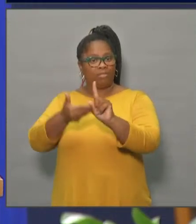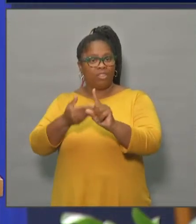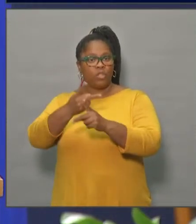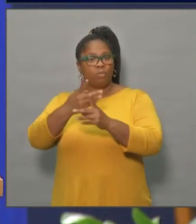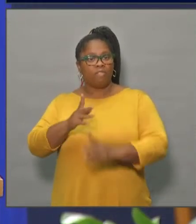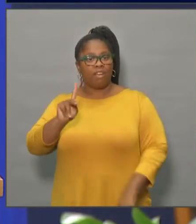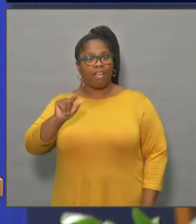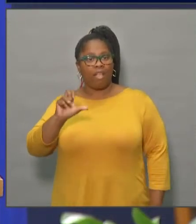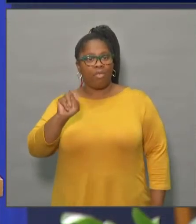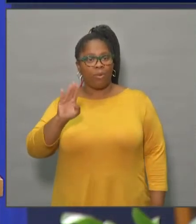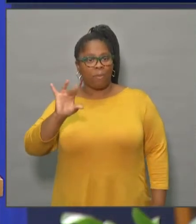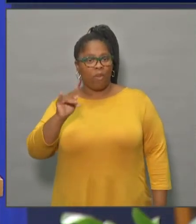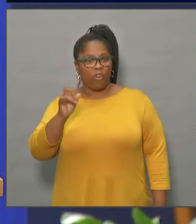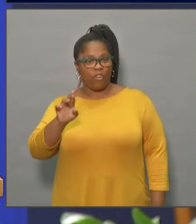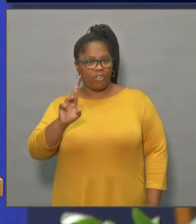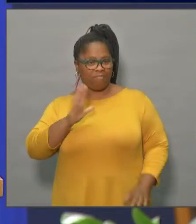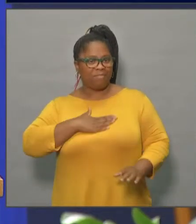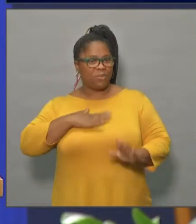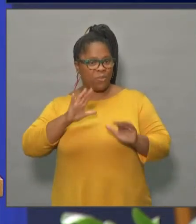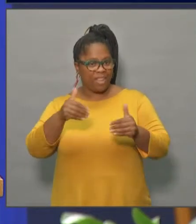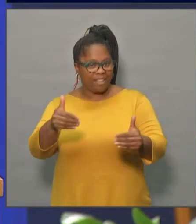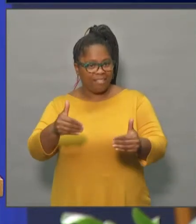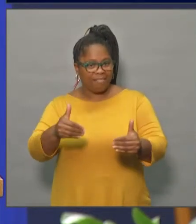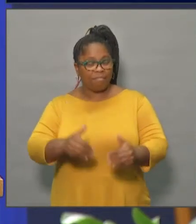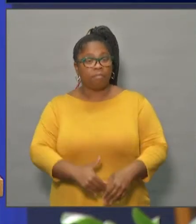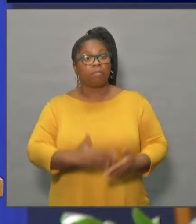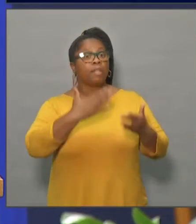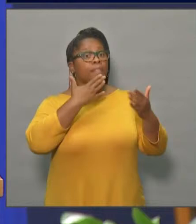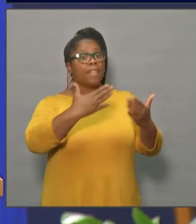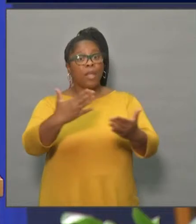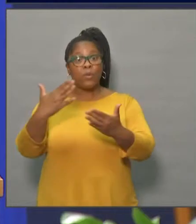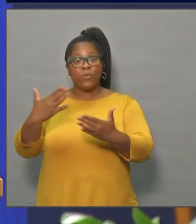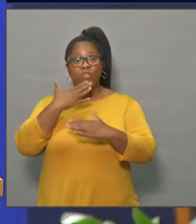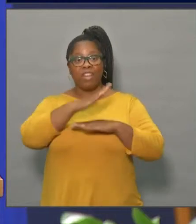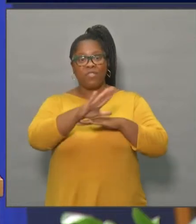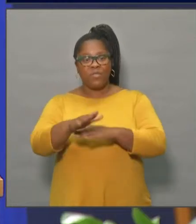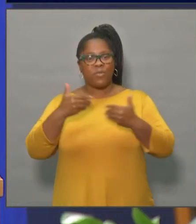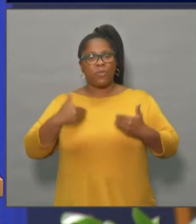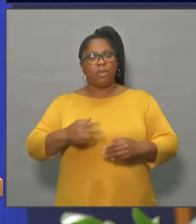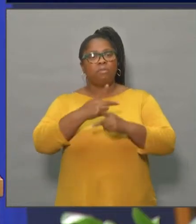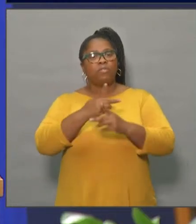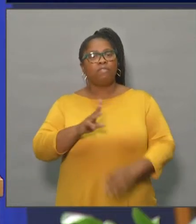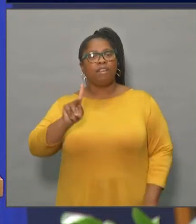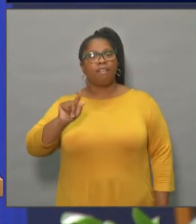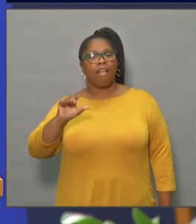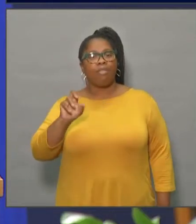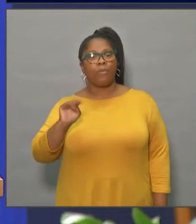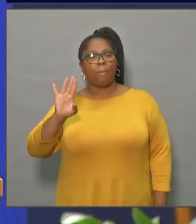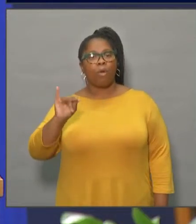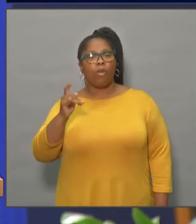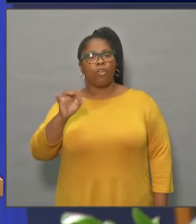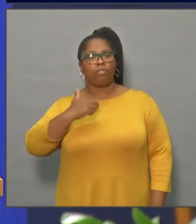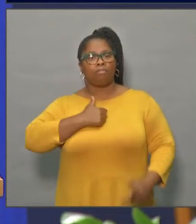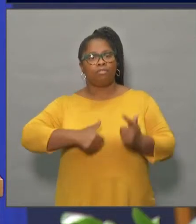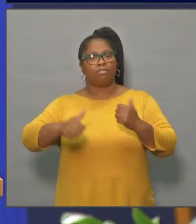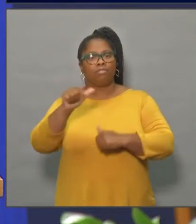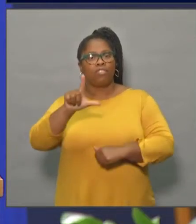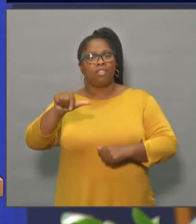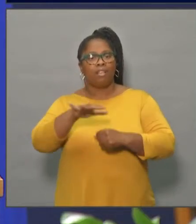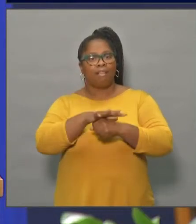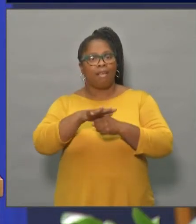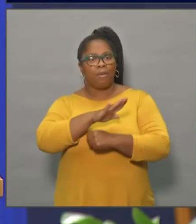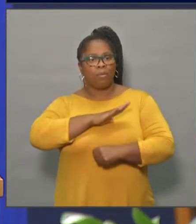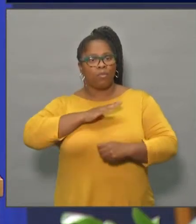Barger. Please go ahead. Thank you and good afternoon. I'm Supervisor Kathryn Barger, Chair of the Los Angeles County Board of